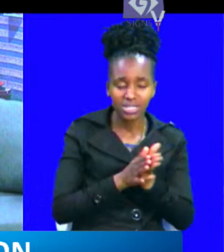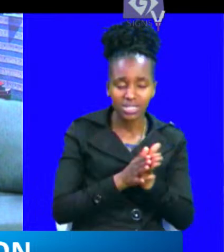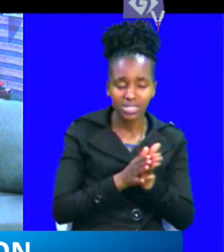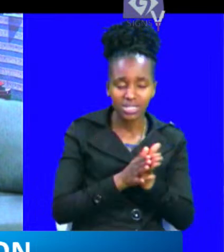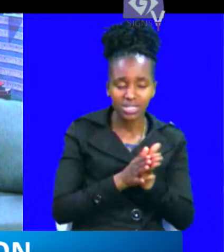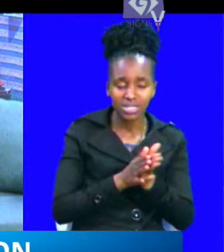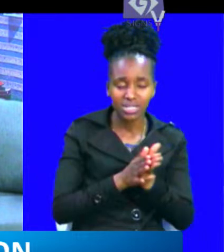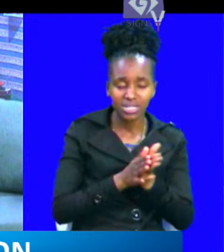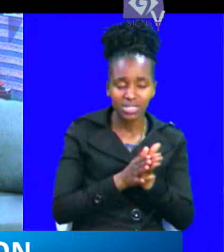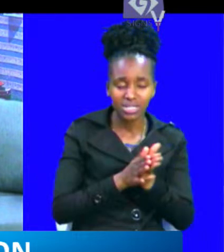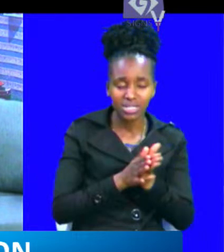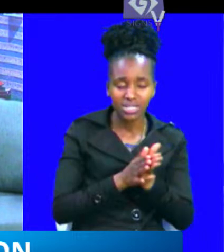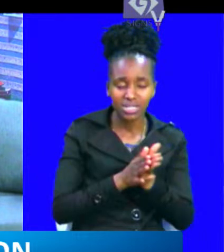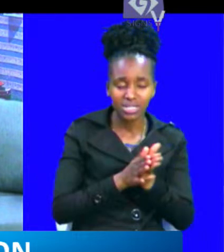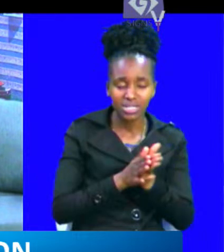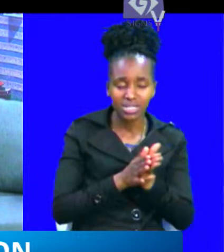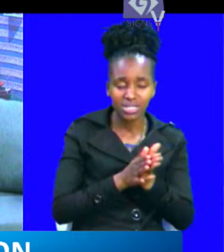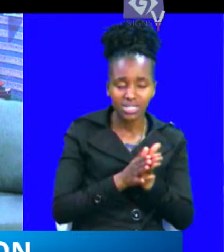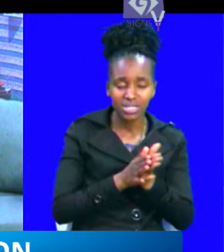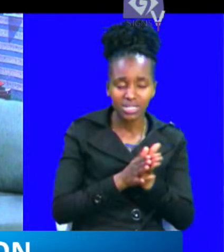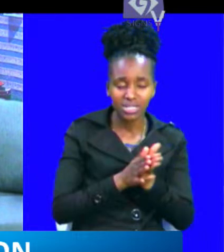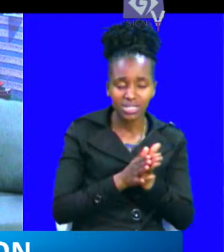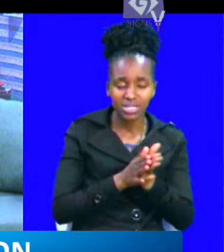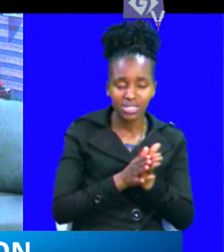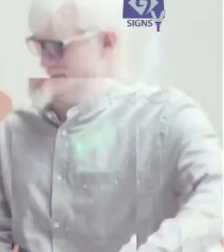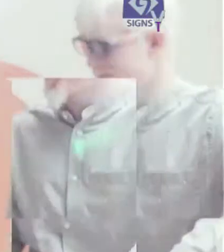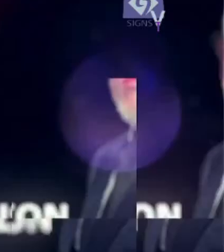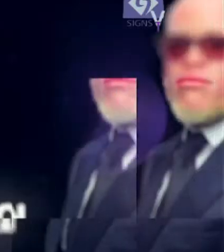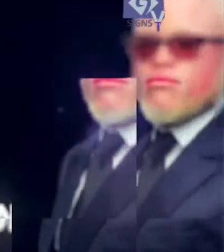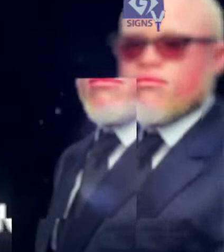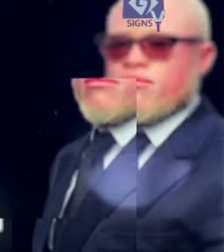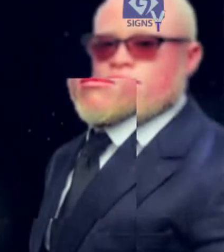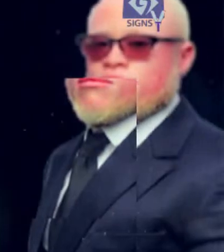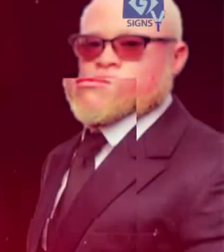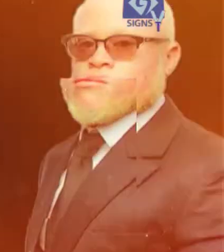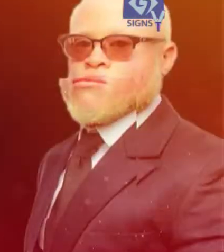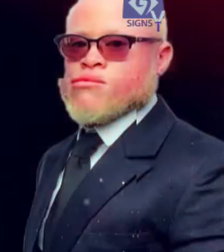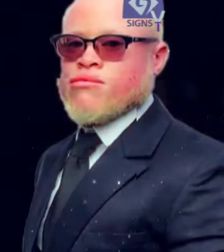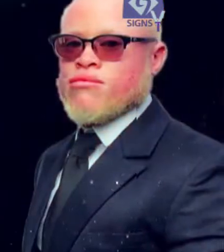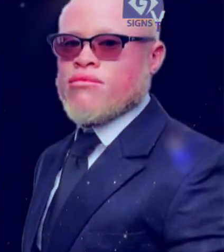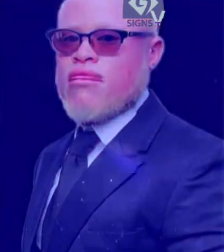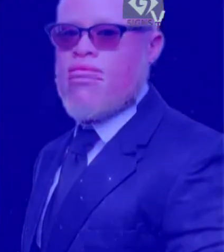we assist in that space? So that is where we are.